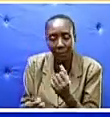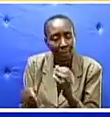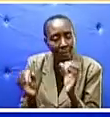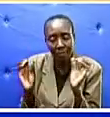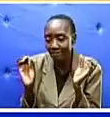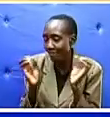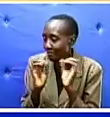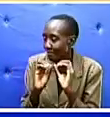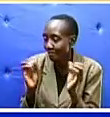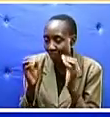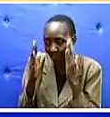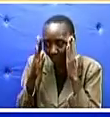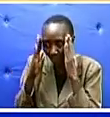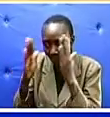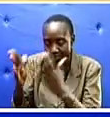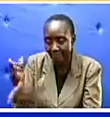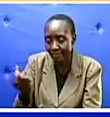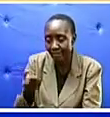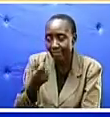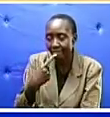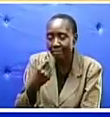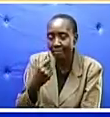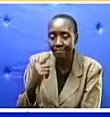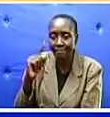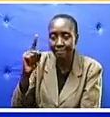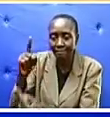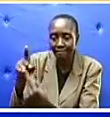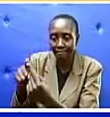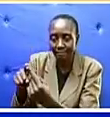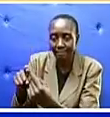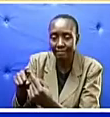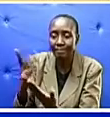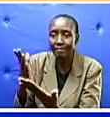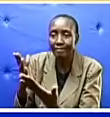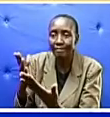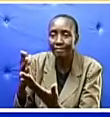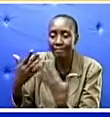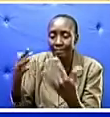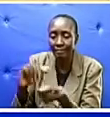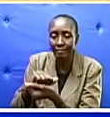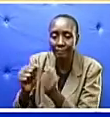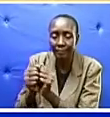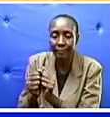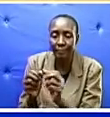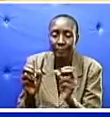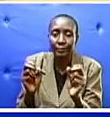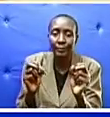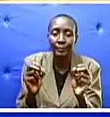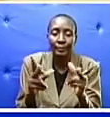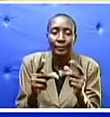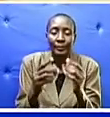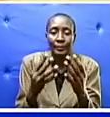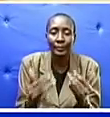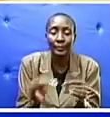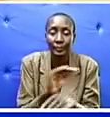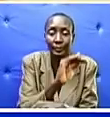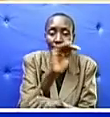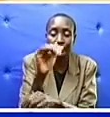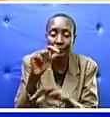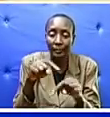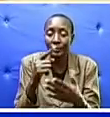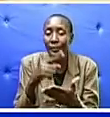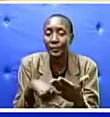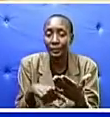focus, take your medication until otherwise stated. Okay. Yeah. And the big question we are asking you today, are